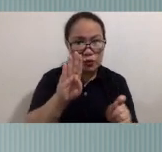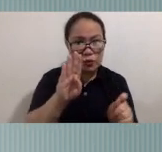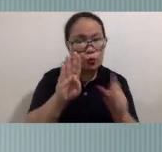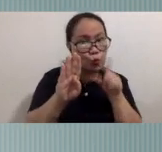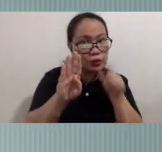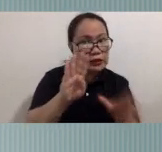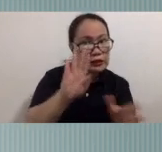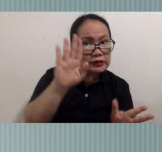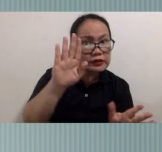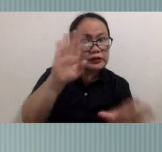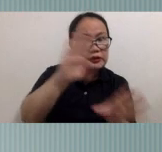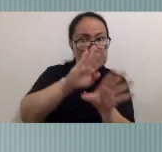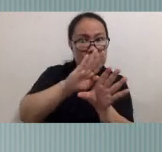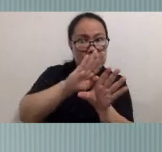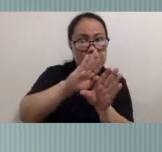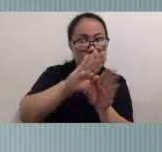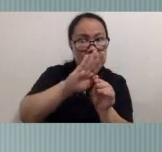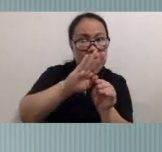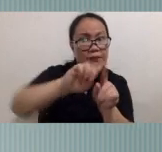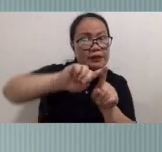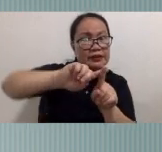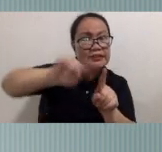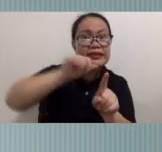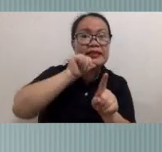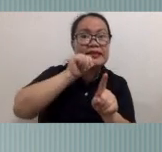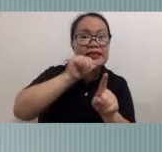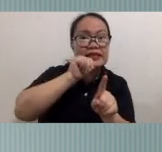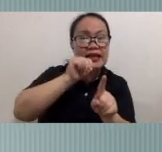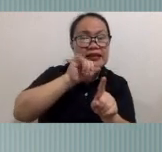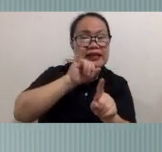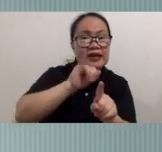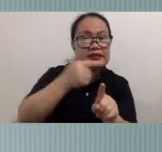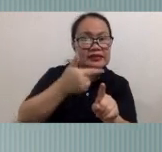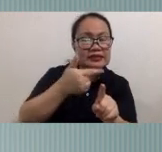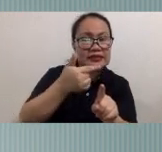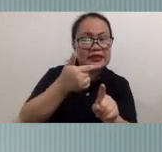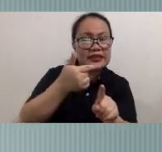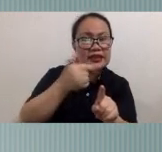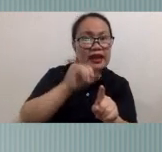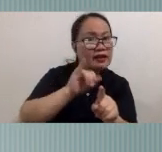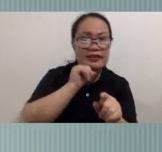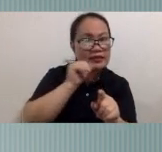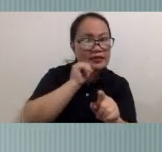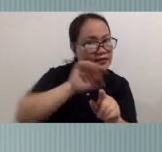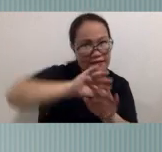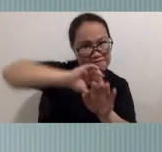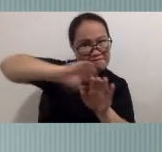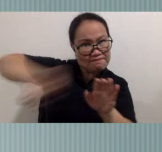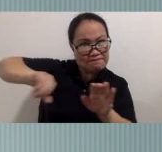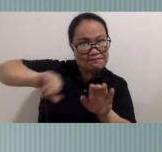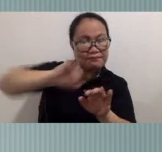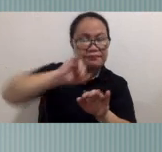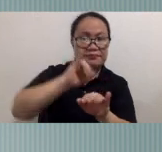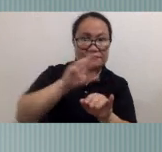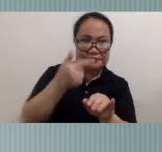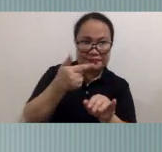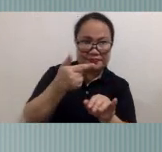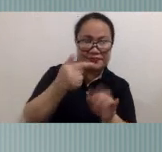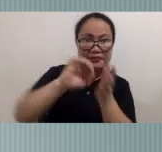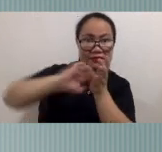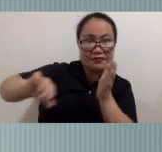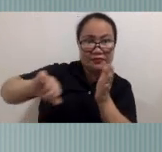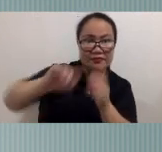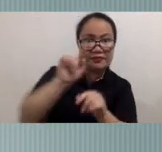means union. Pagsasamahin natin ang elements ni Facebook at ni Twitter. So, we have these